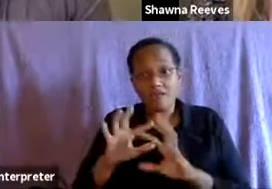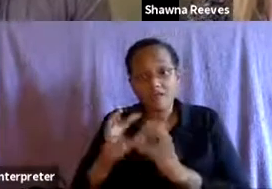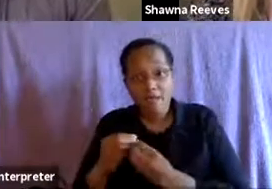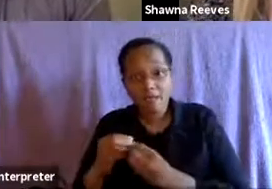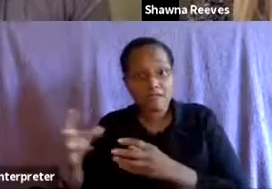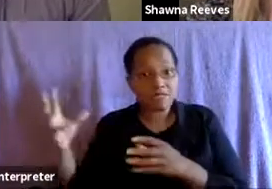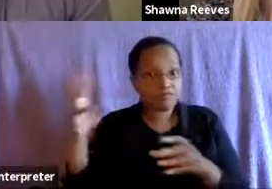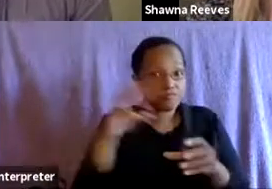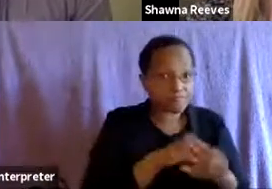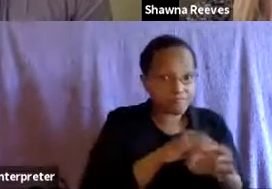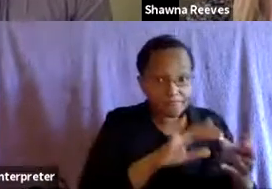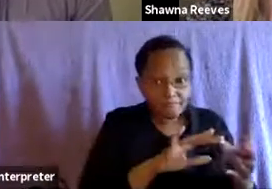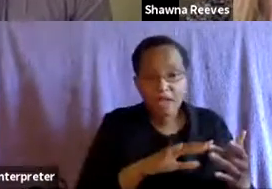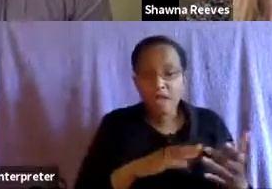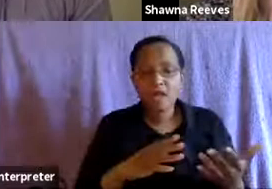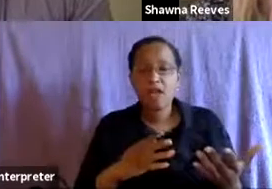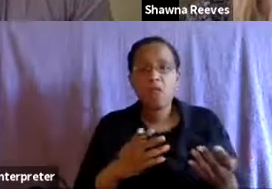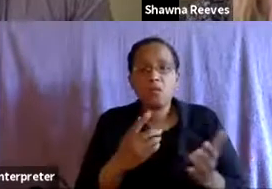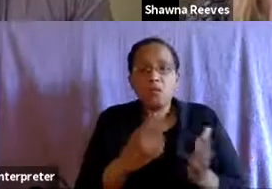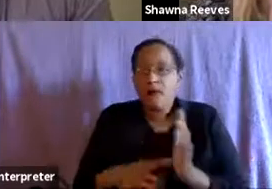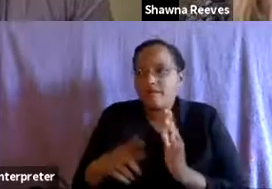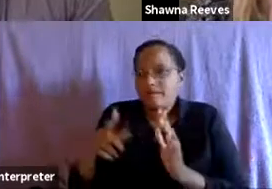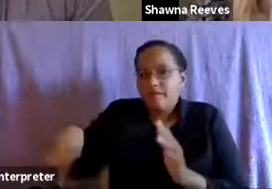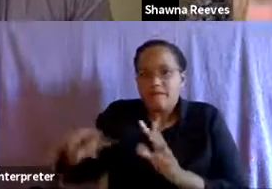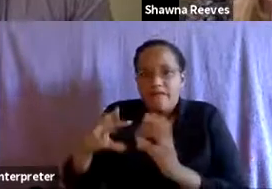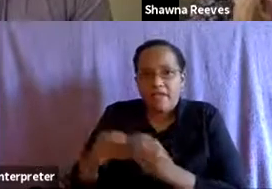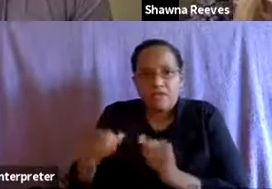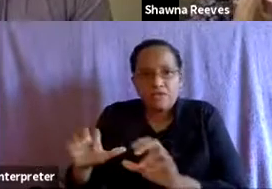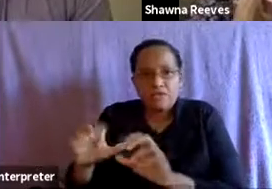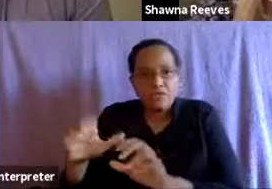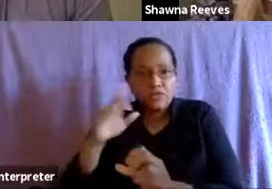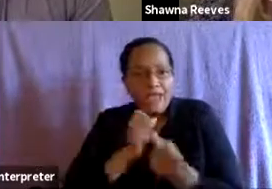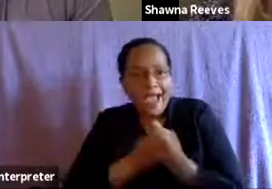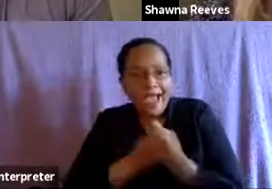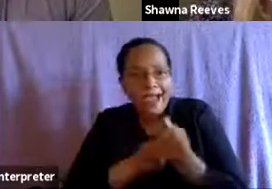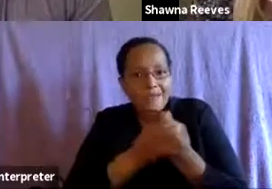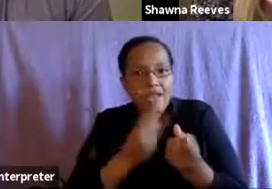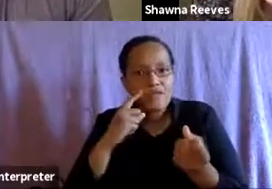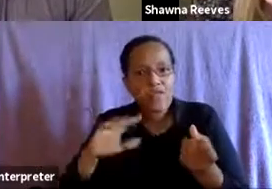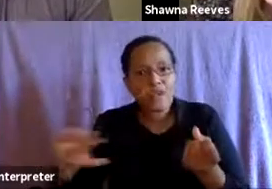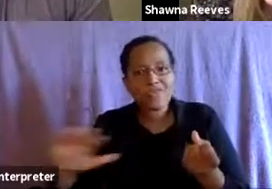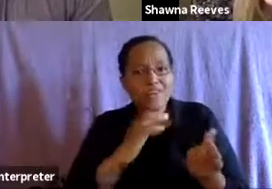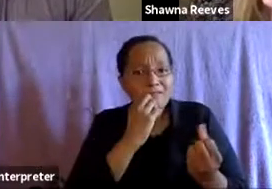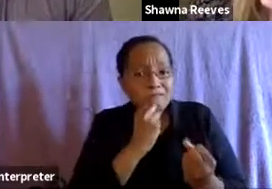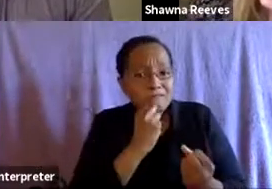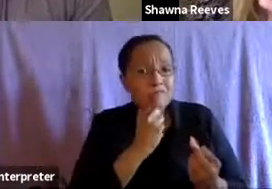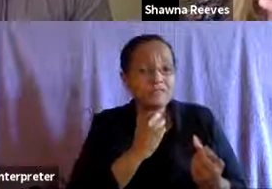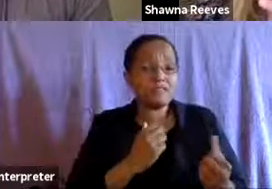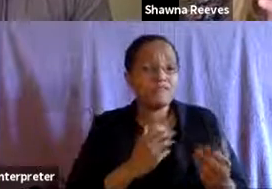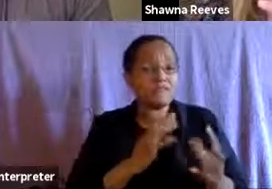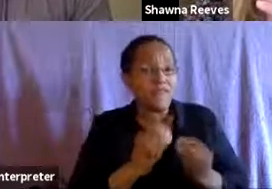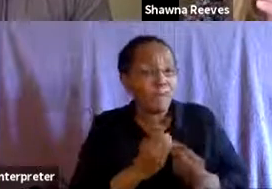Okay, I'm going to move on. So there's a lot of concern about family members being able to visit. And so this